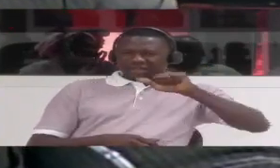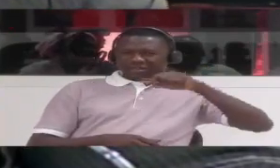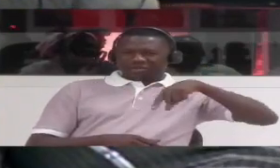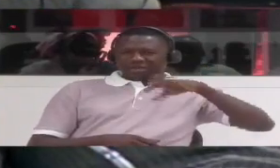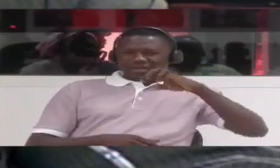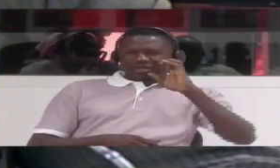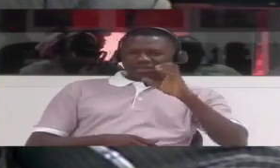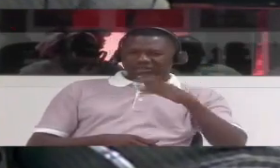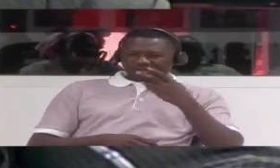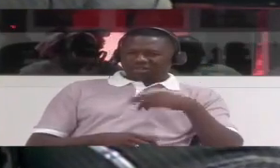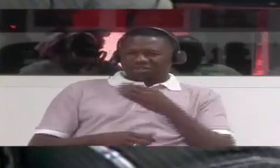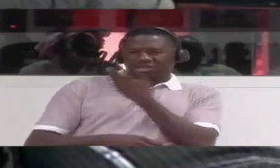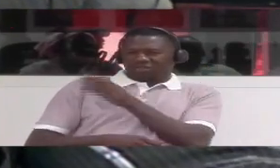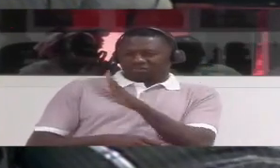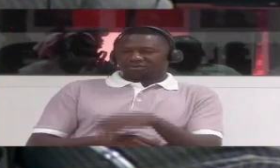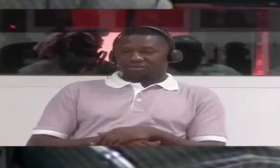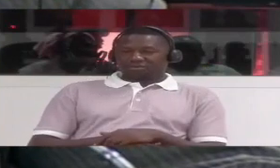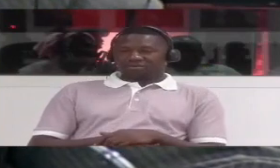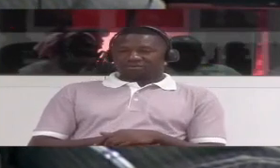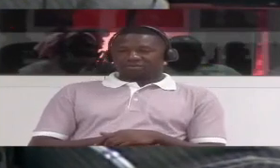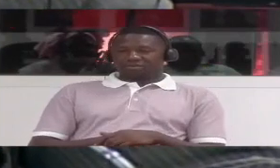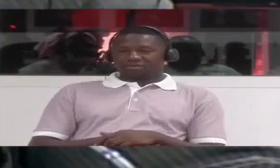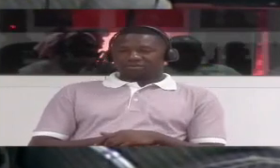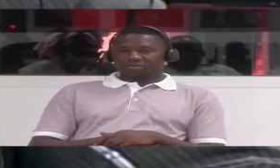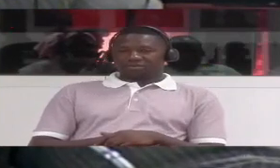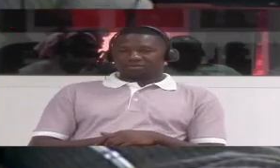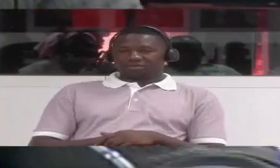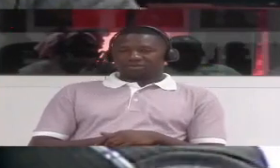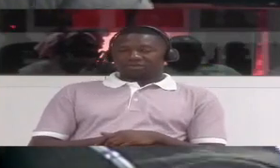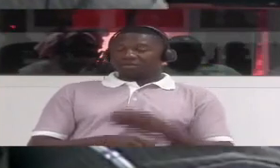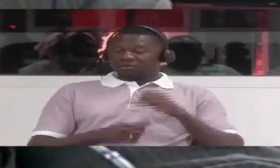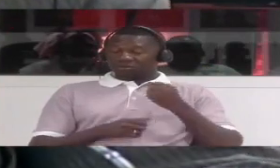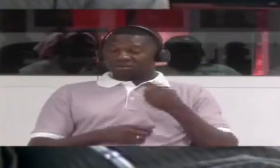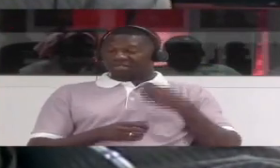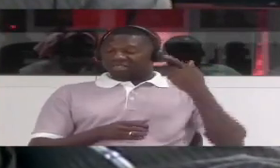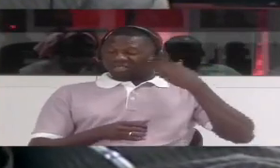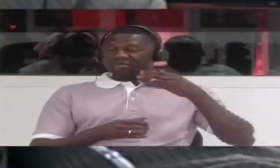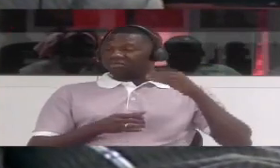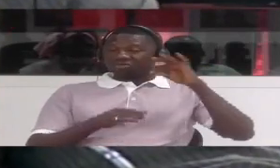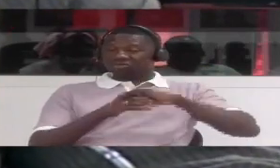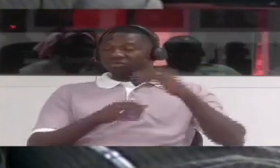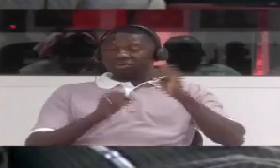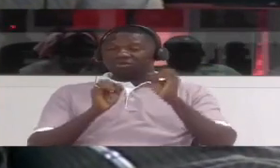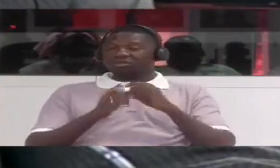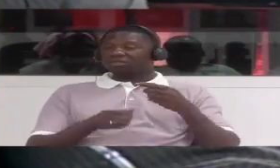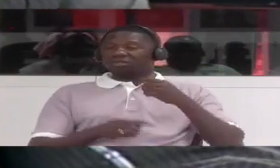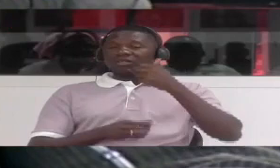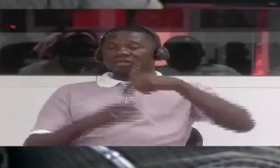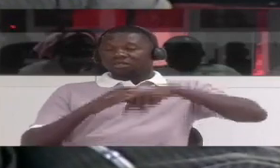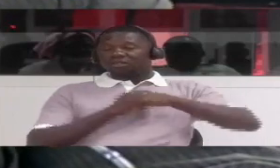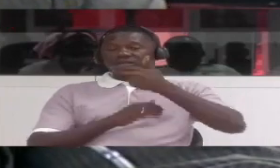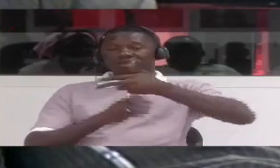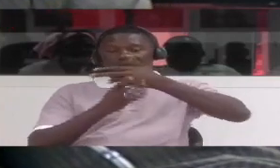I didn't vote. I didn't know what I ticked. I can't remember. I didn't vote for years before that. 97 wasn't the last time I voted. They